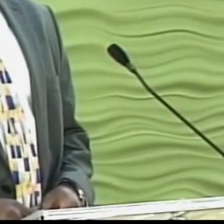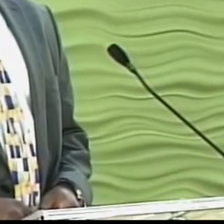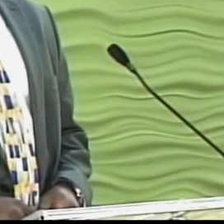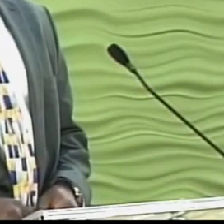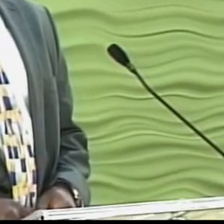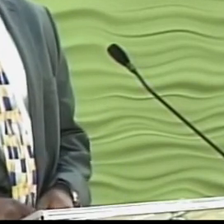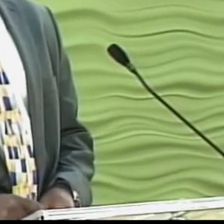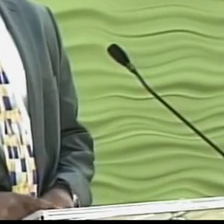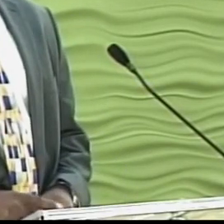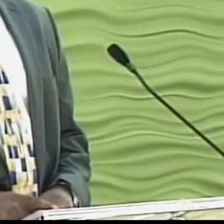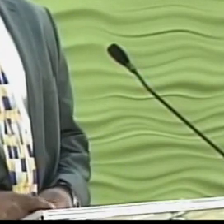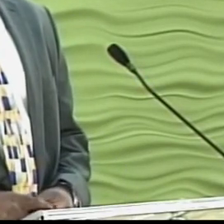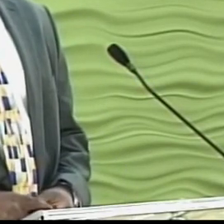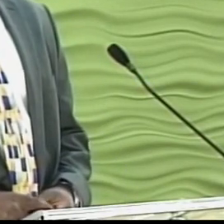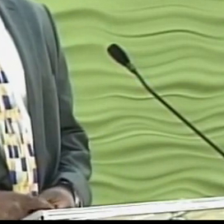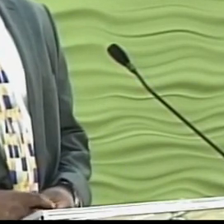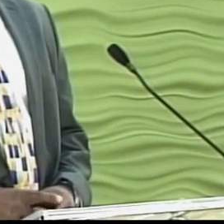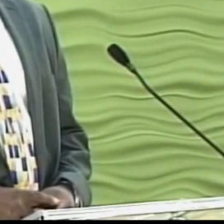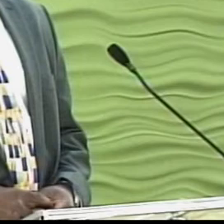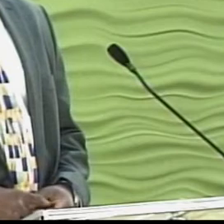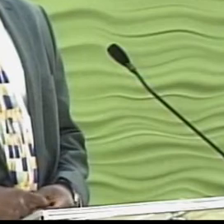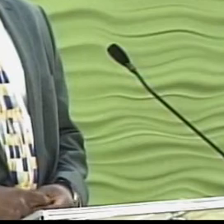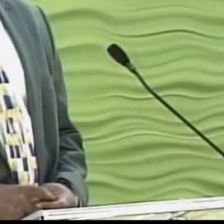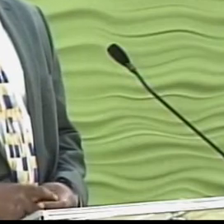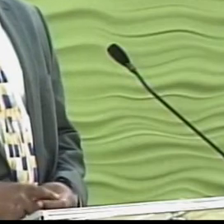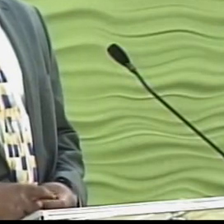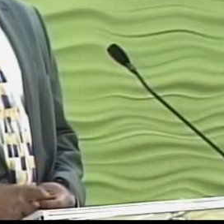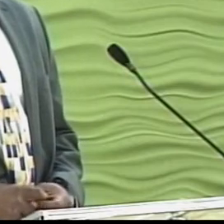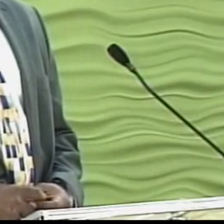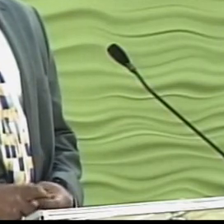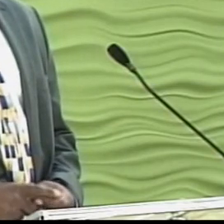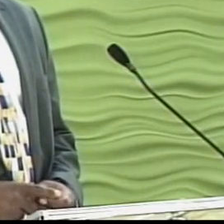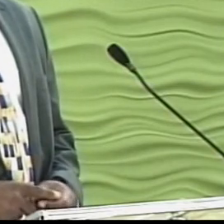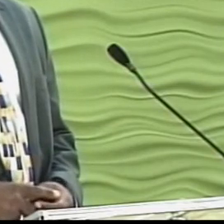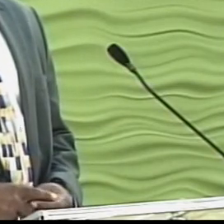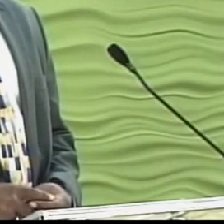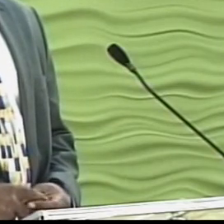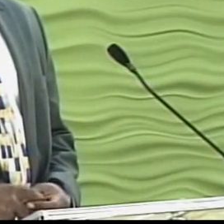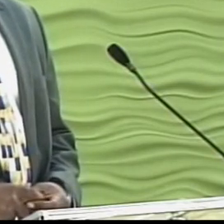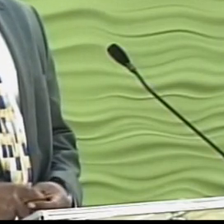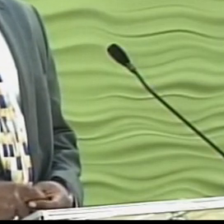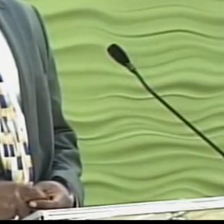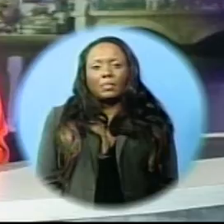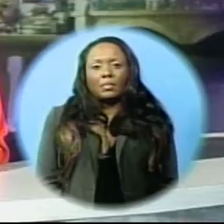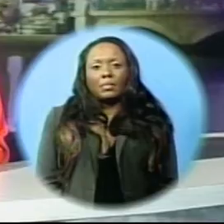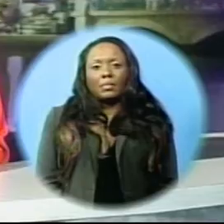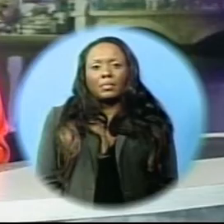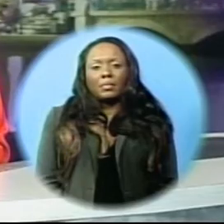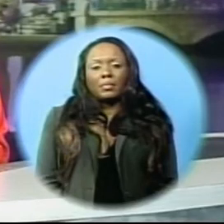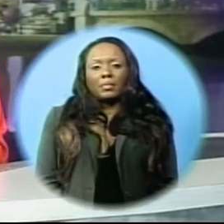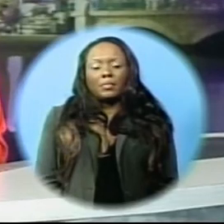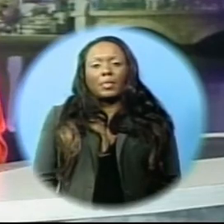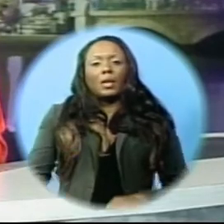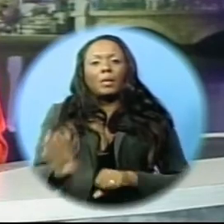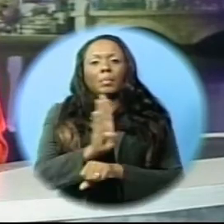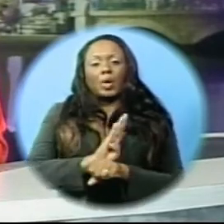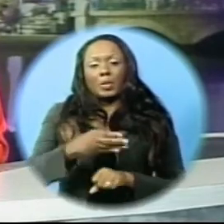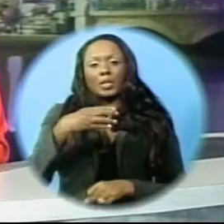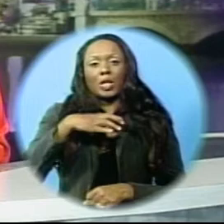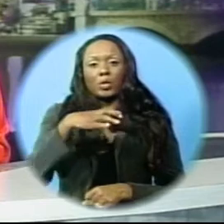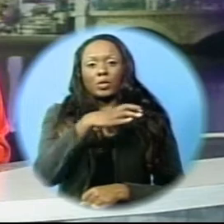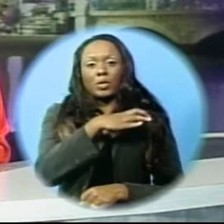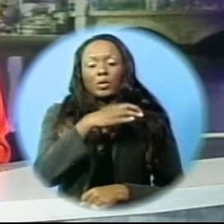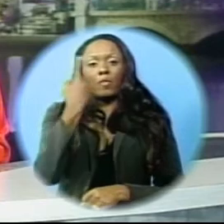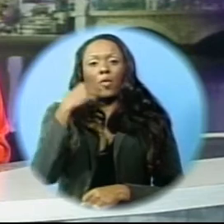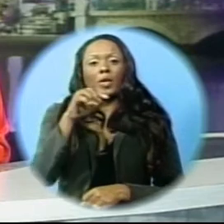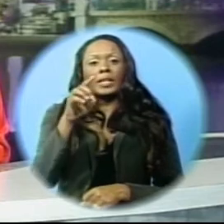us as a country. If there are weaknesses in a regime, we need to address them. The Barbados Council for